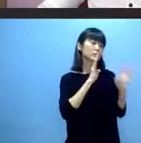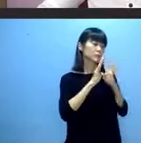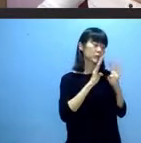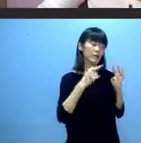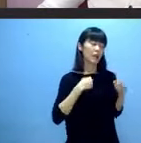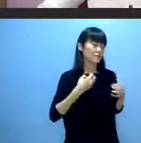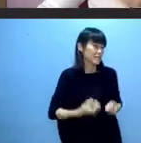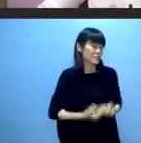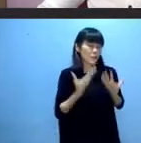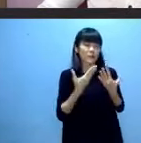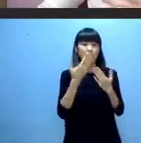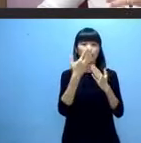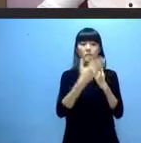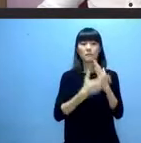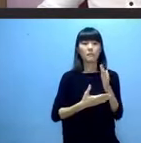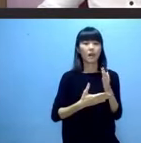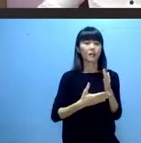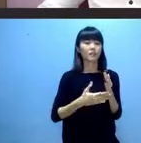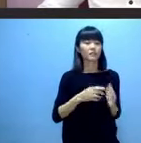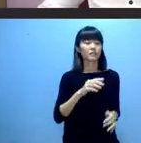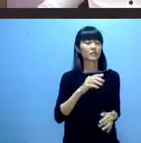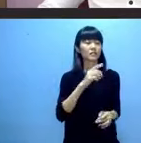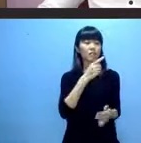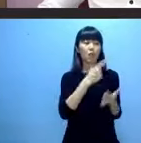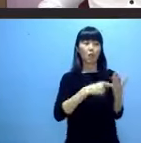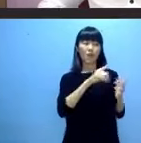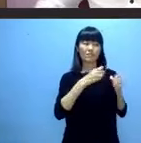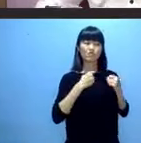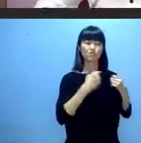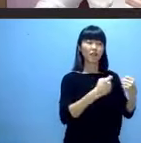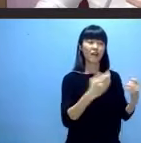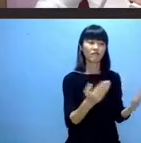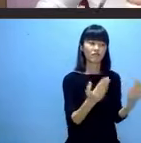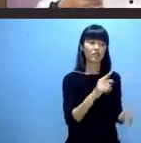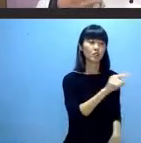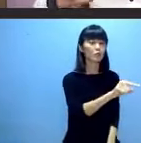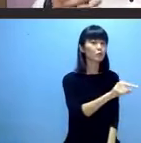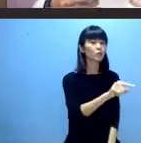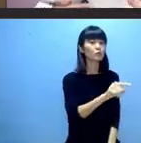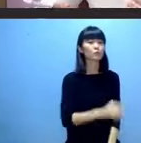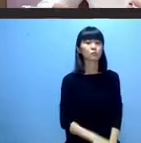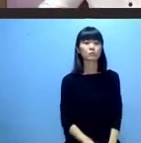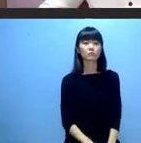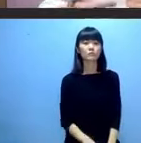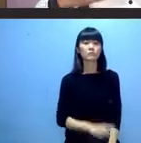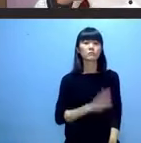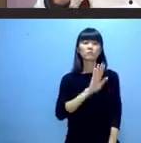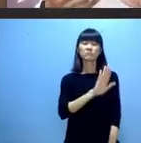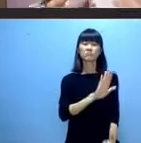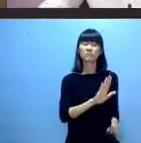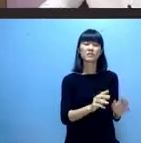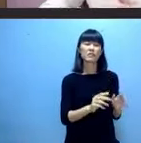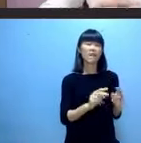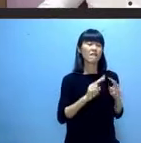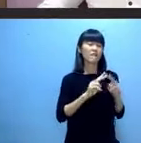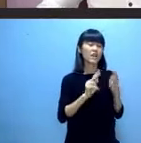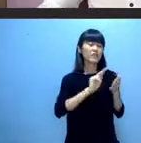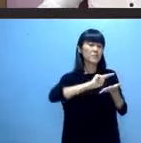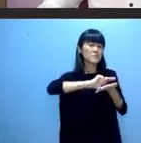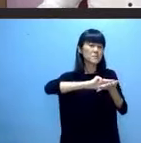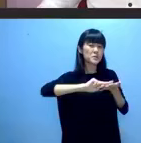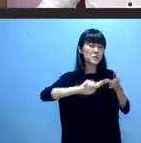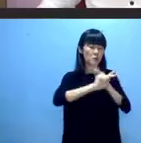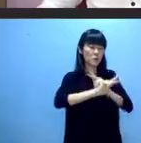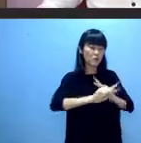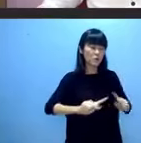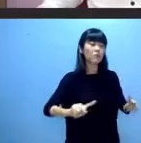by what drives you and the very pure kind of pure-hearted work that Society